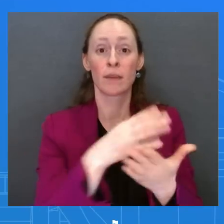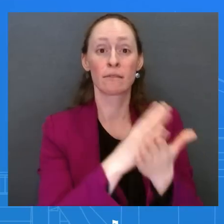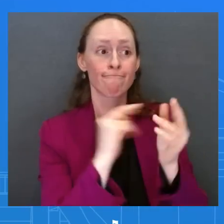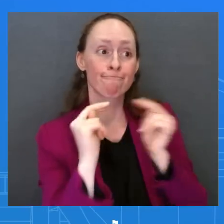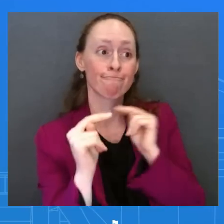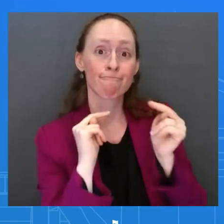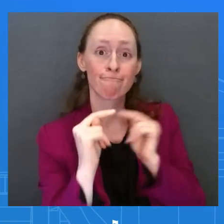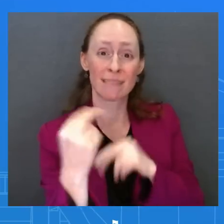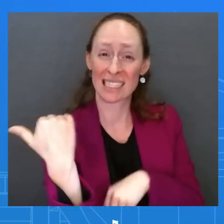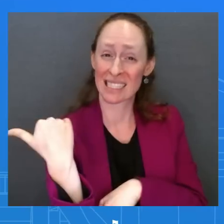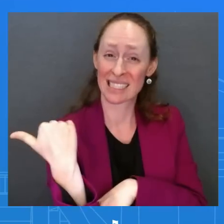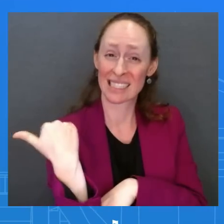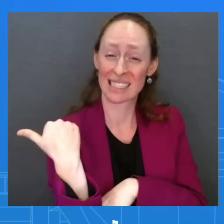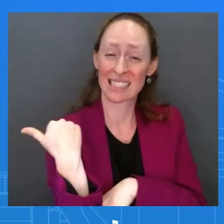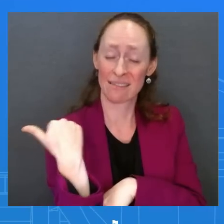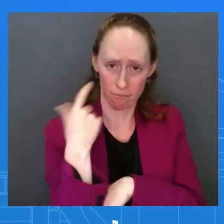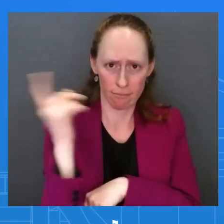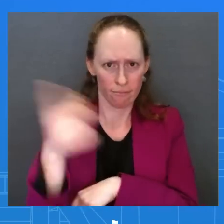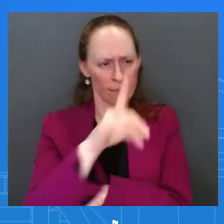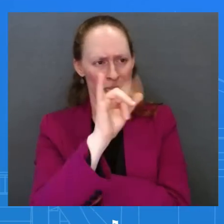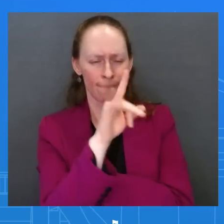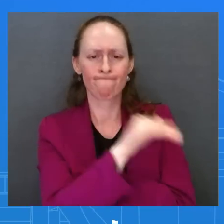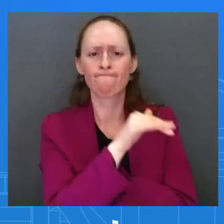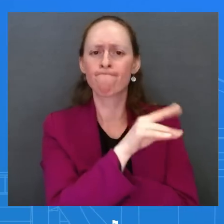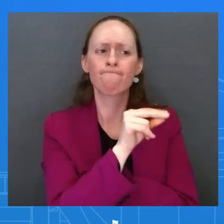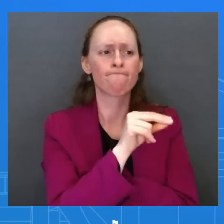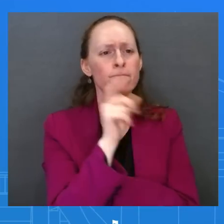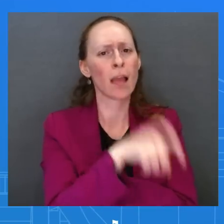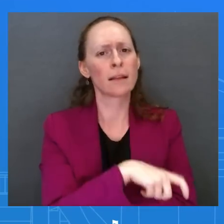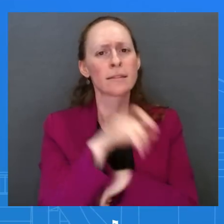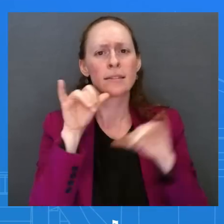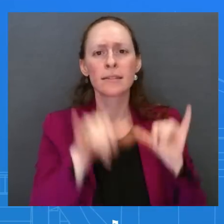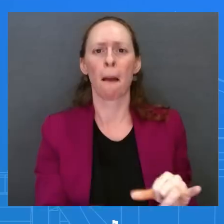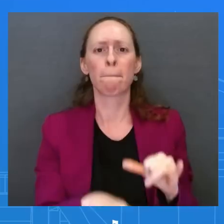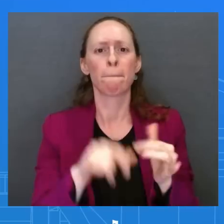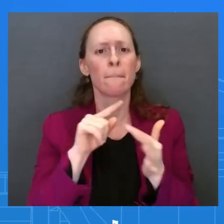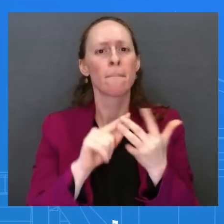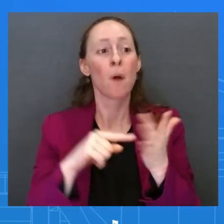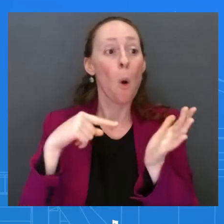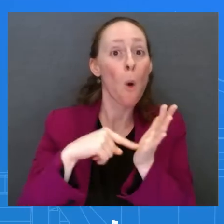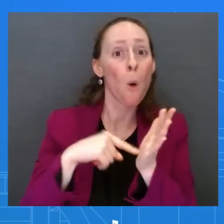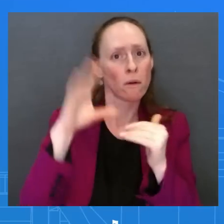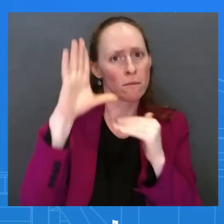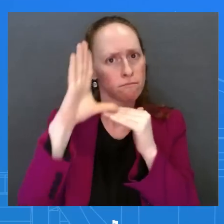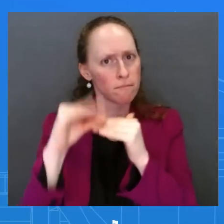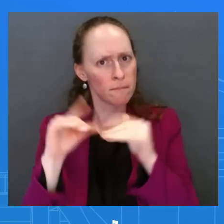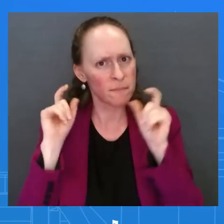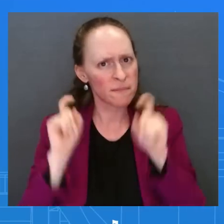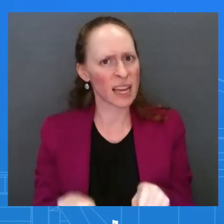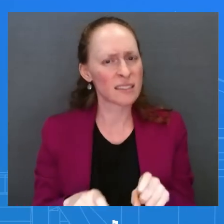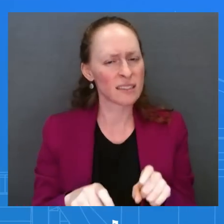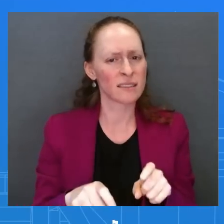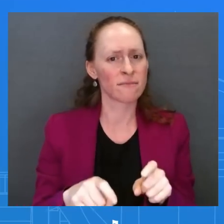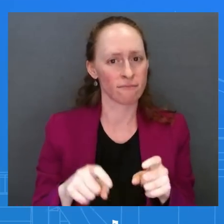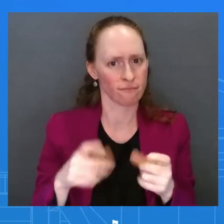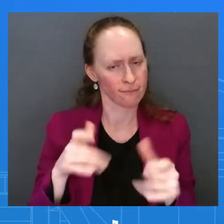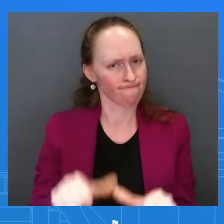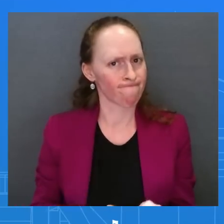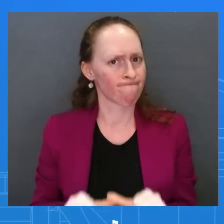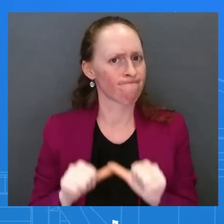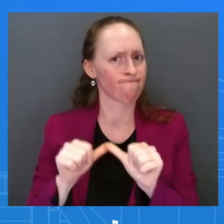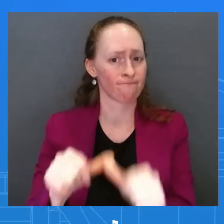negotiation lowered the deficit by another $1 trillion. So this is something that the president certainly cares about. And certainly has taken